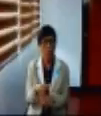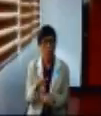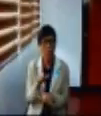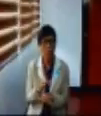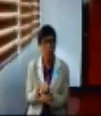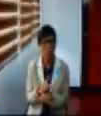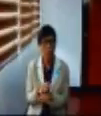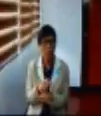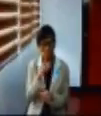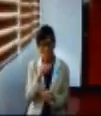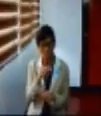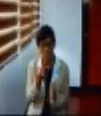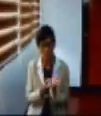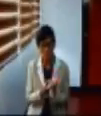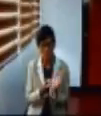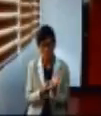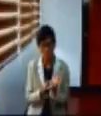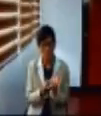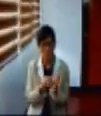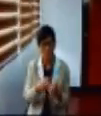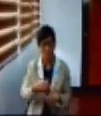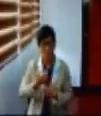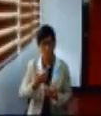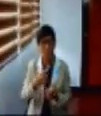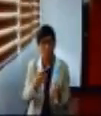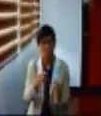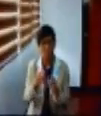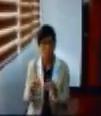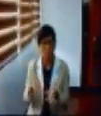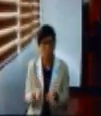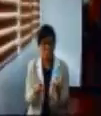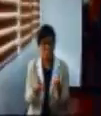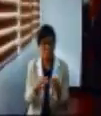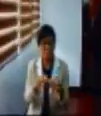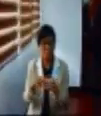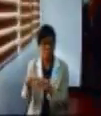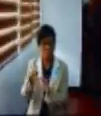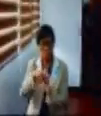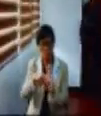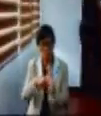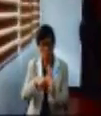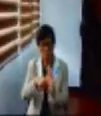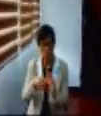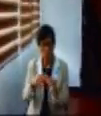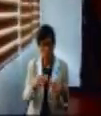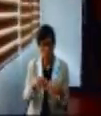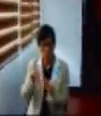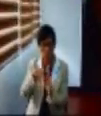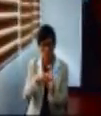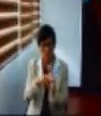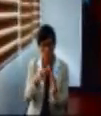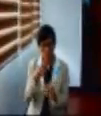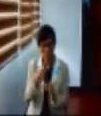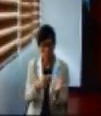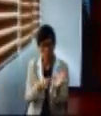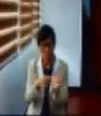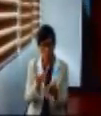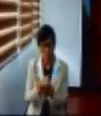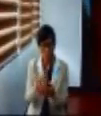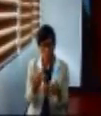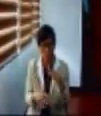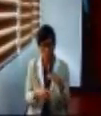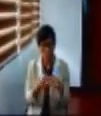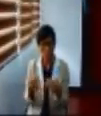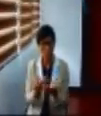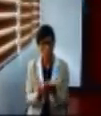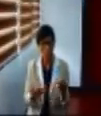in expressed terms in the guiding principles. And the guiding principles indicate that these are the baseline